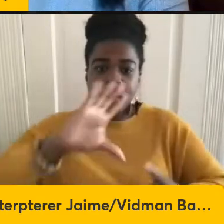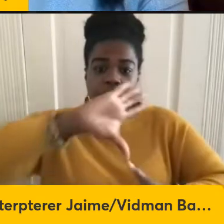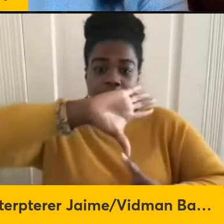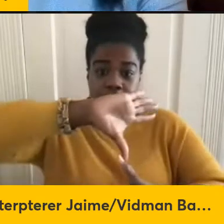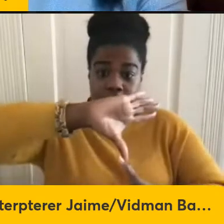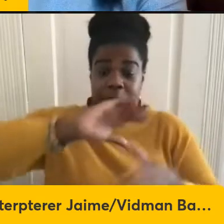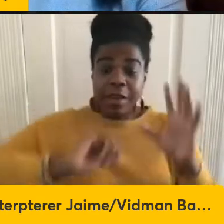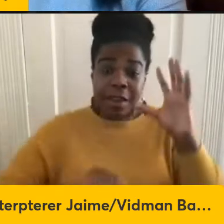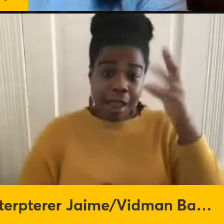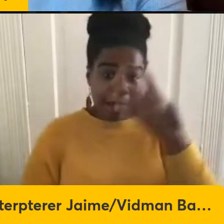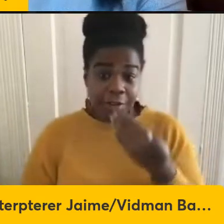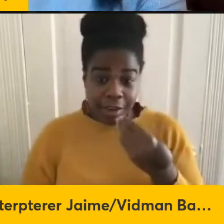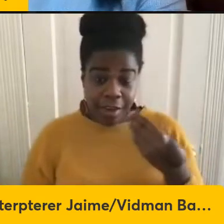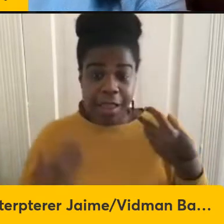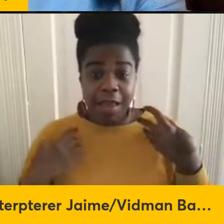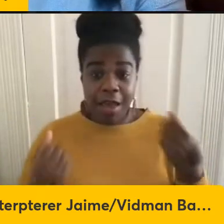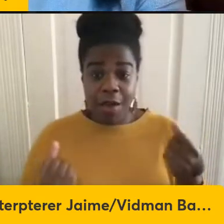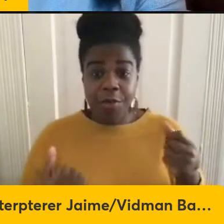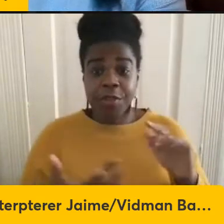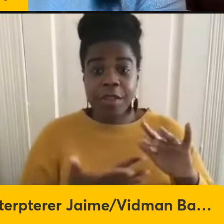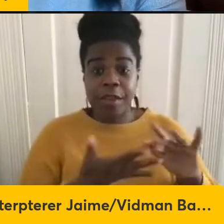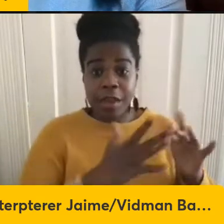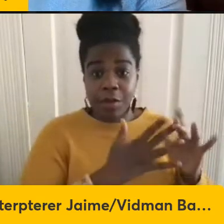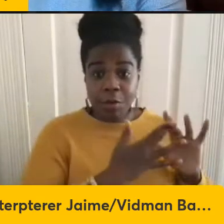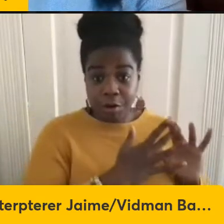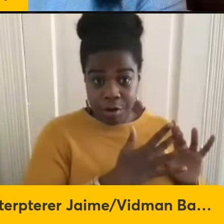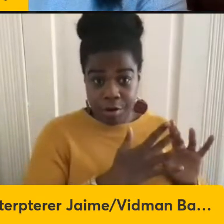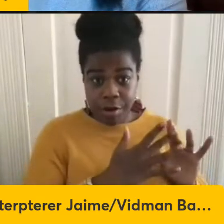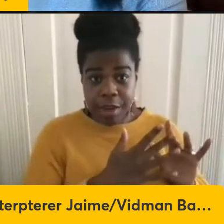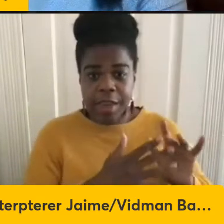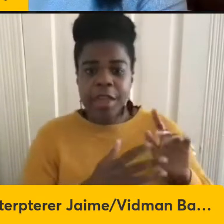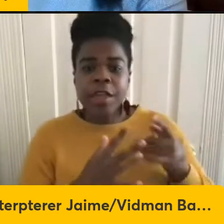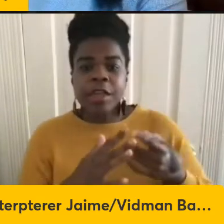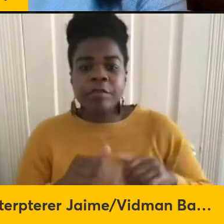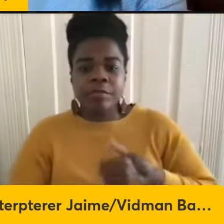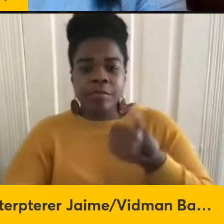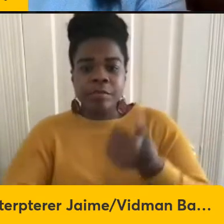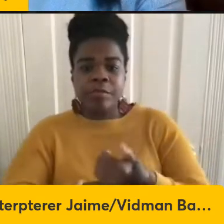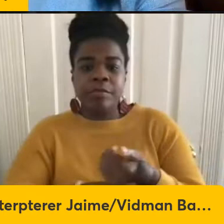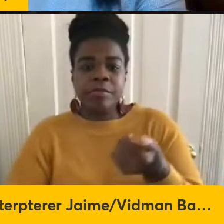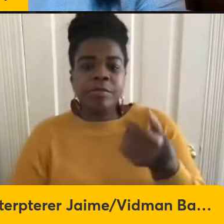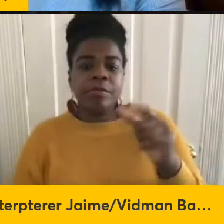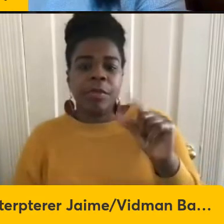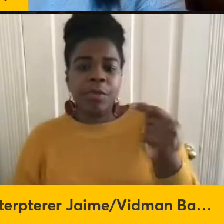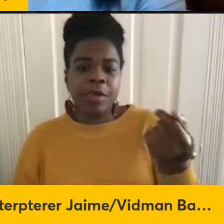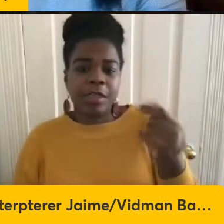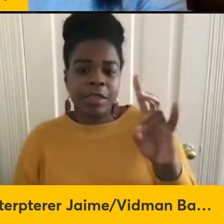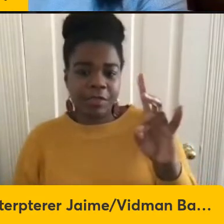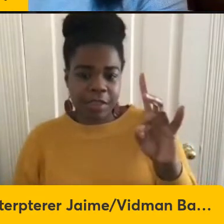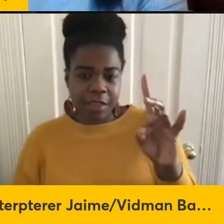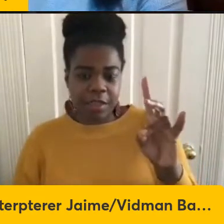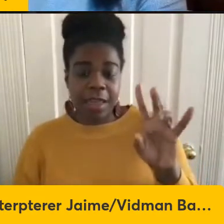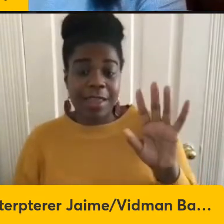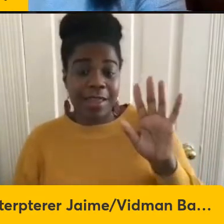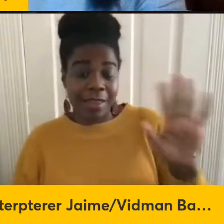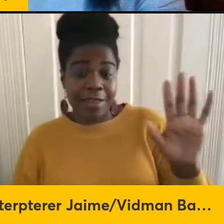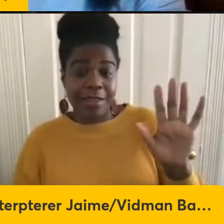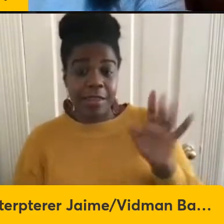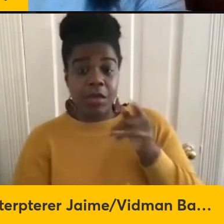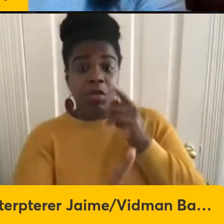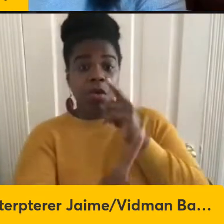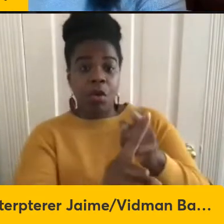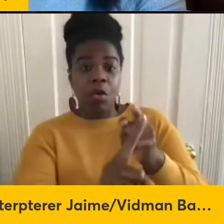Health Network, which is a network formed in 2017. And its mission is to eradicate